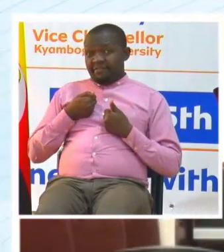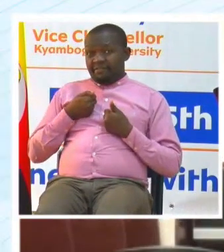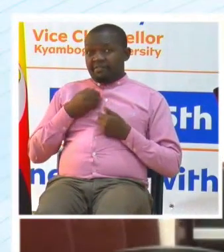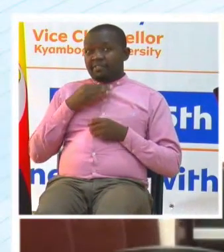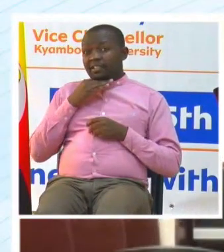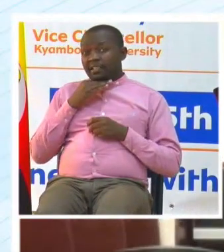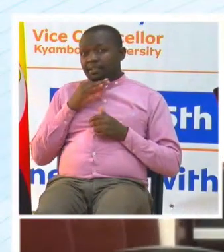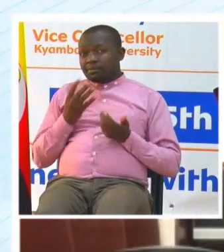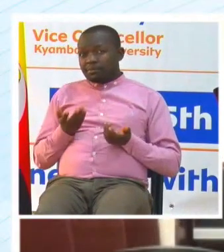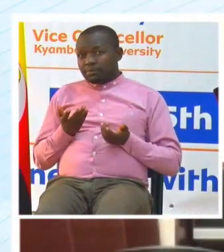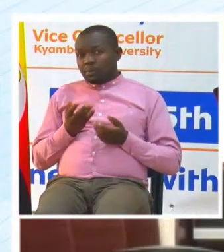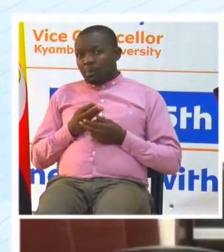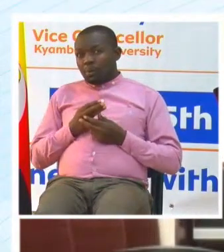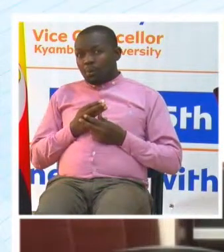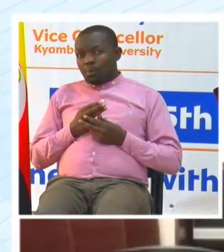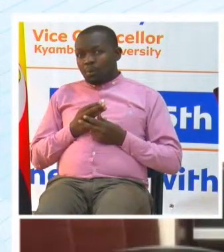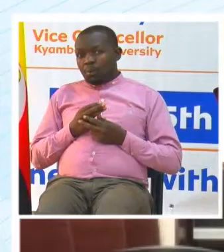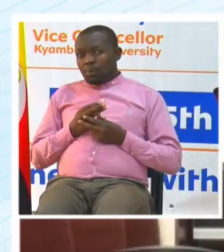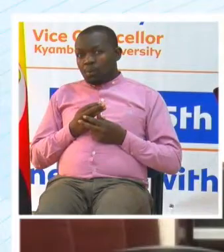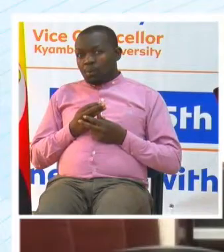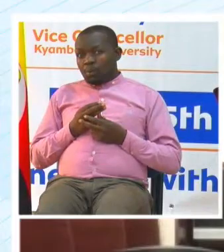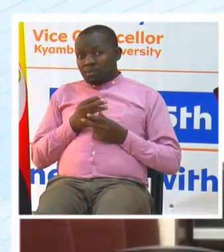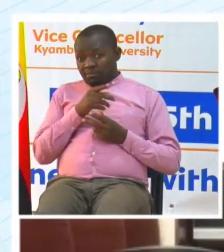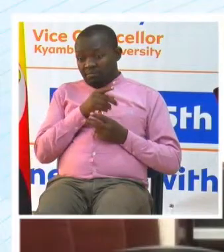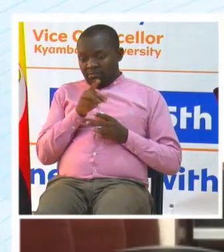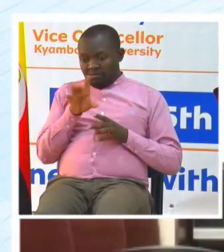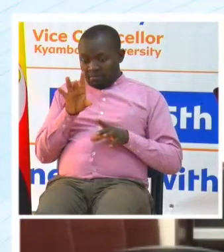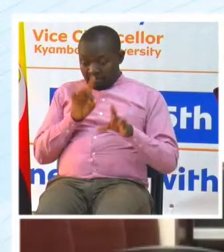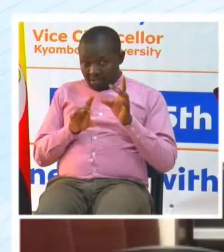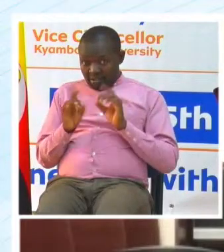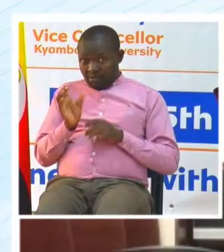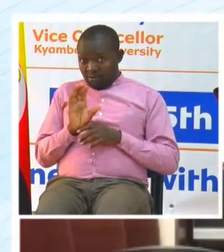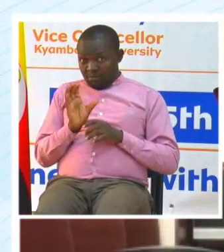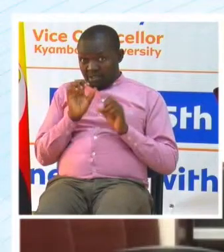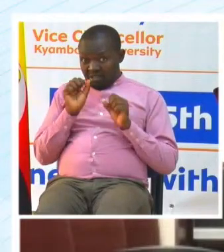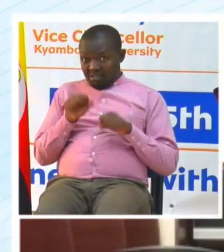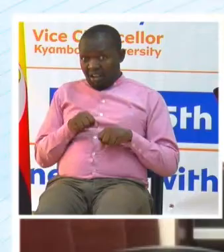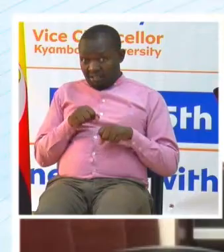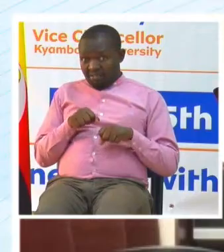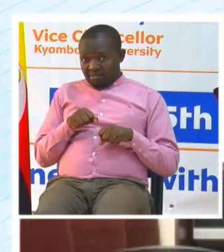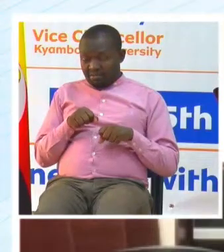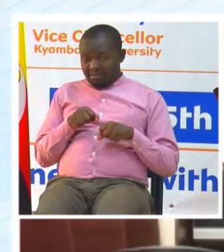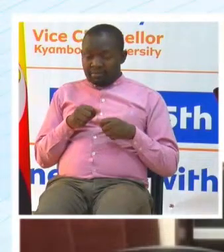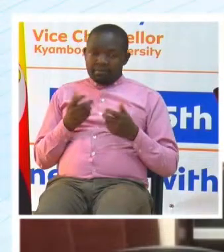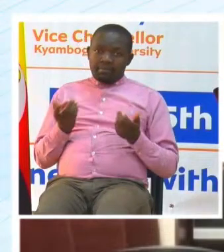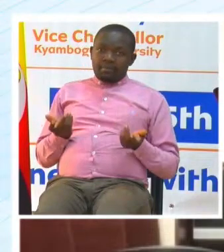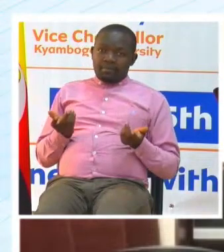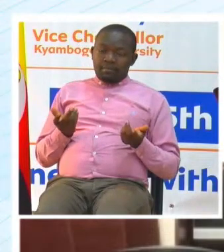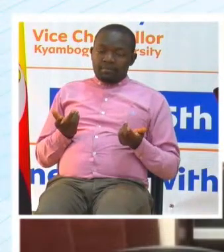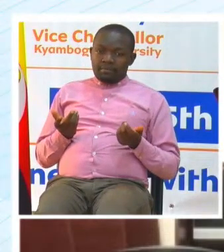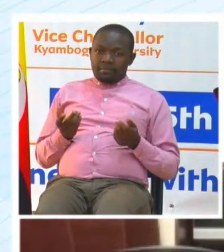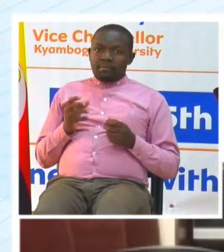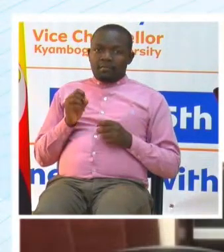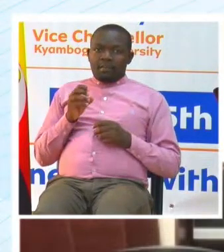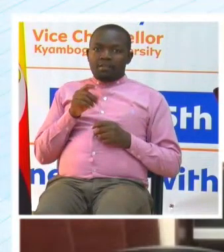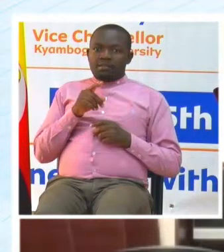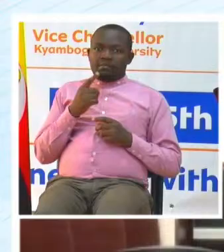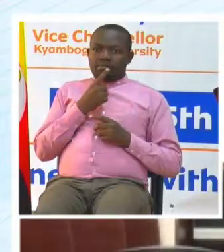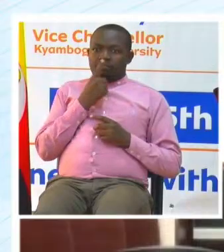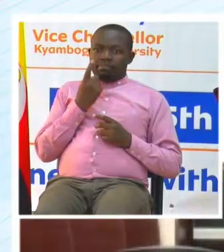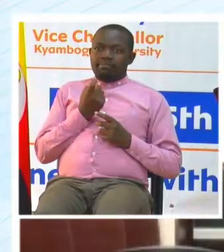the selection committee to select you for a program? That's the question I think you should ask yourself.